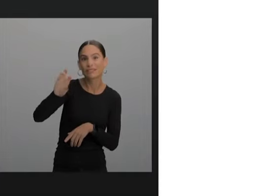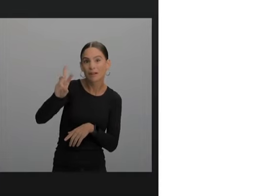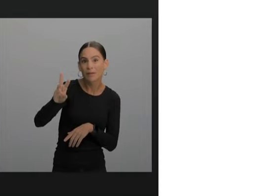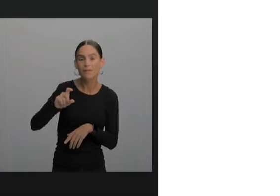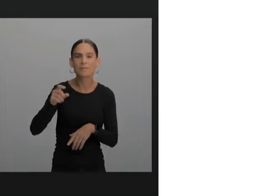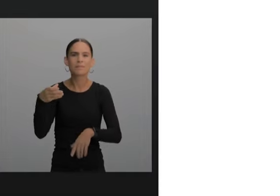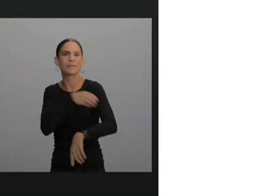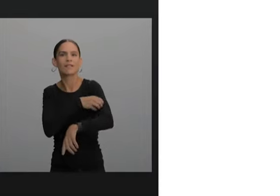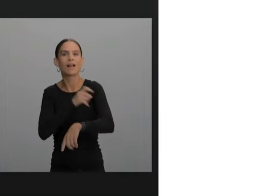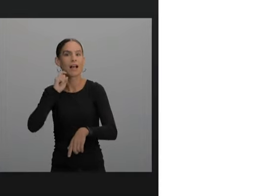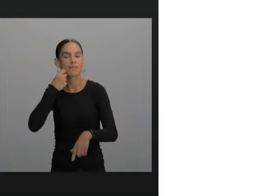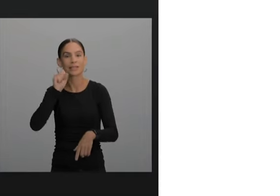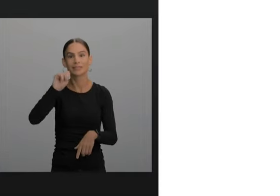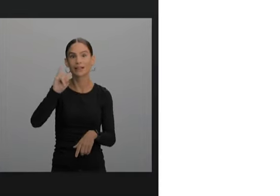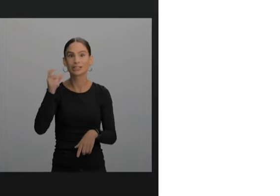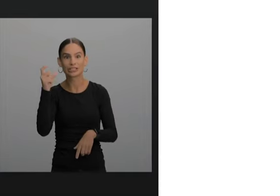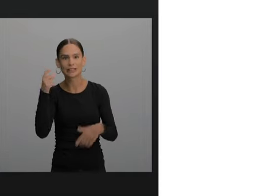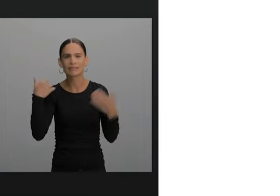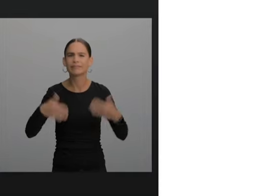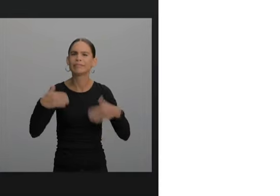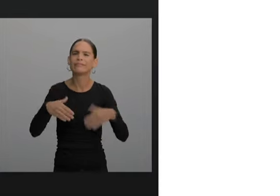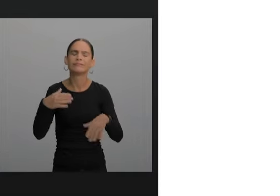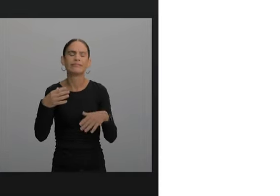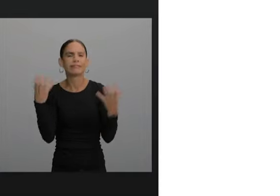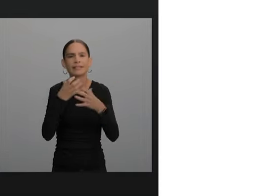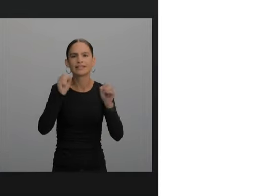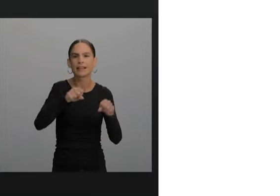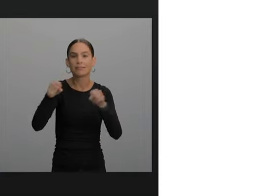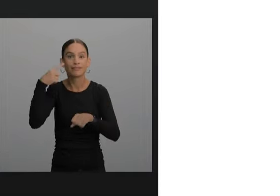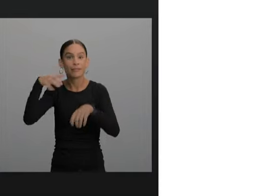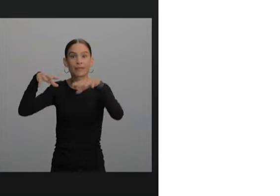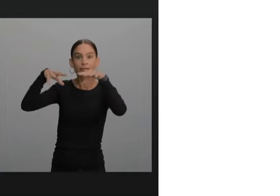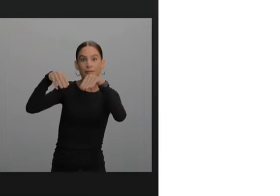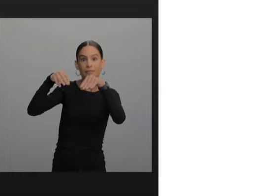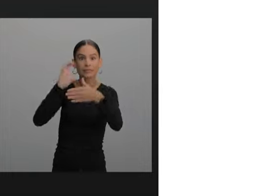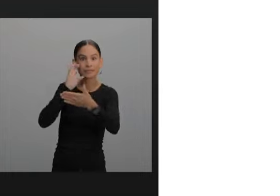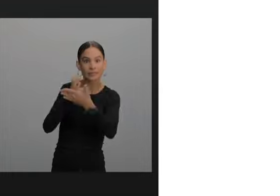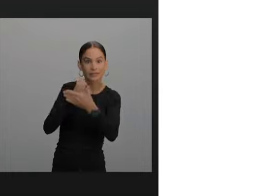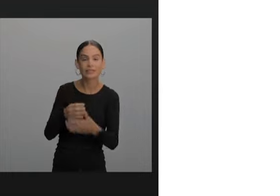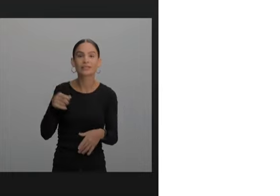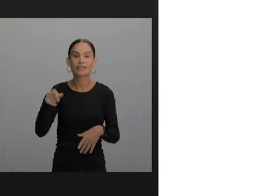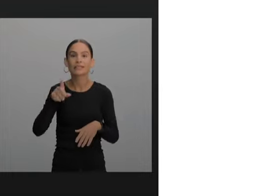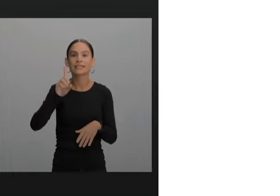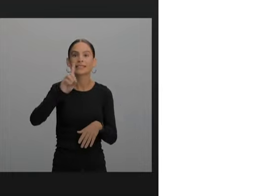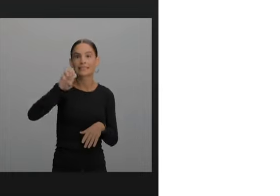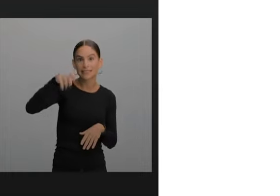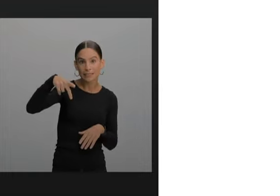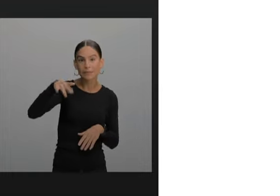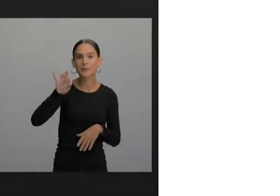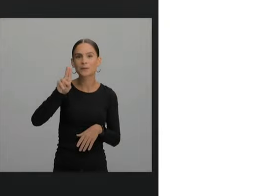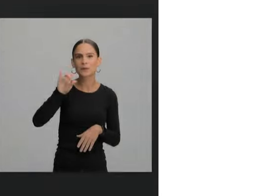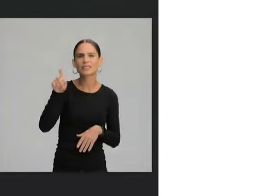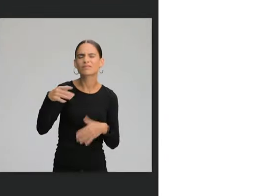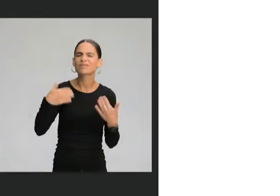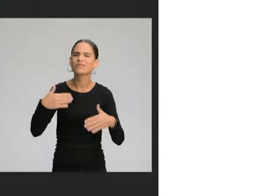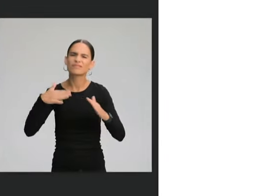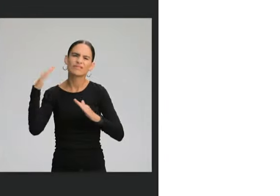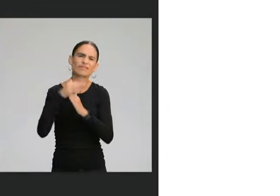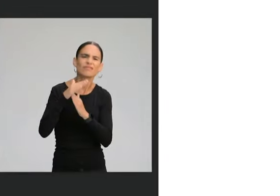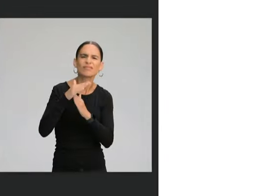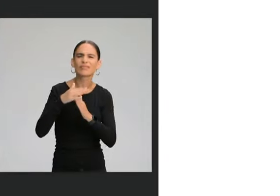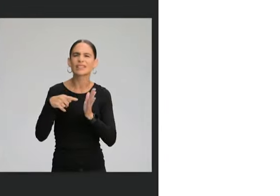result awesome. In incredible capabilities for low light. Deep Fusion is a great example. It's a huge achievement in